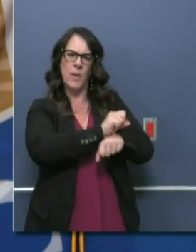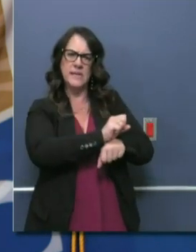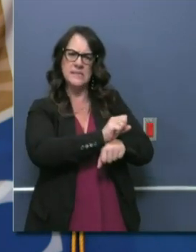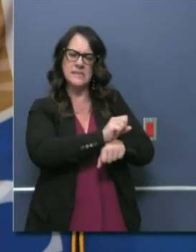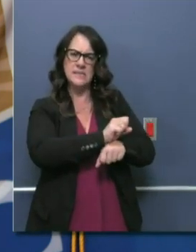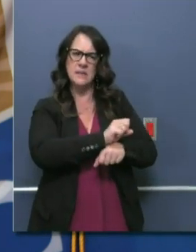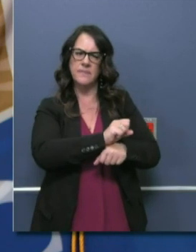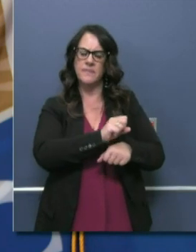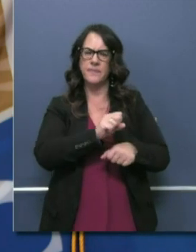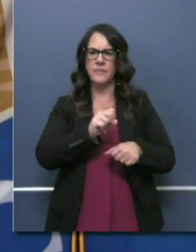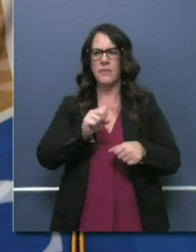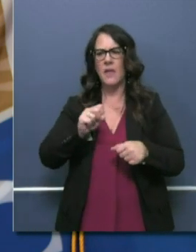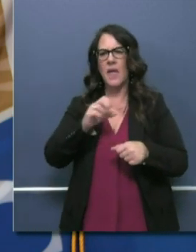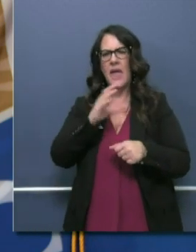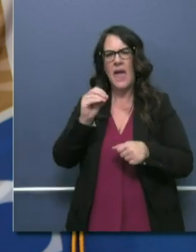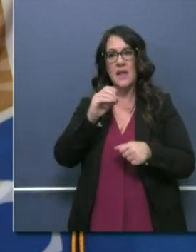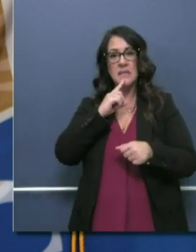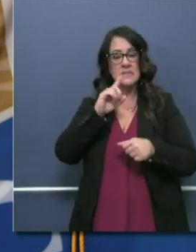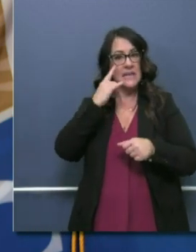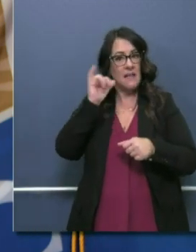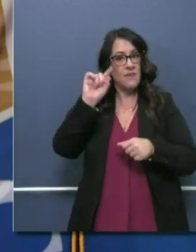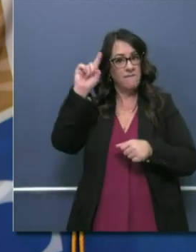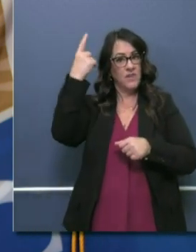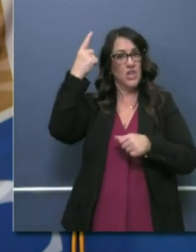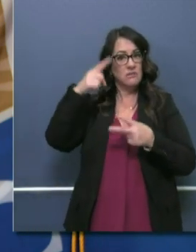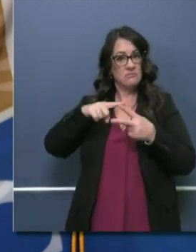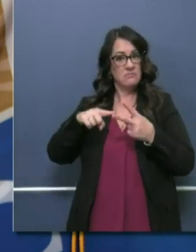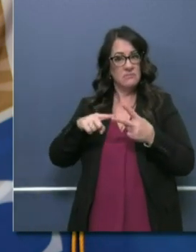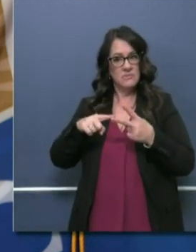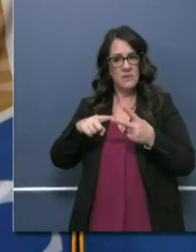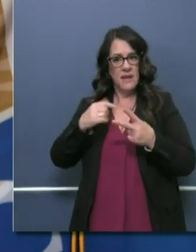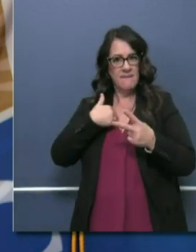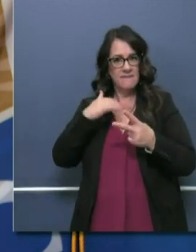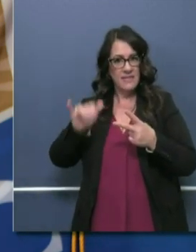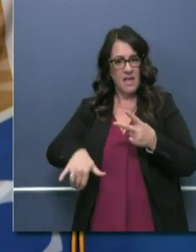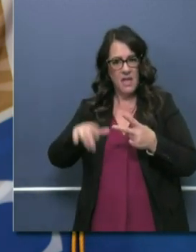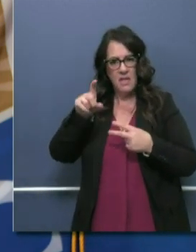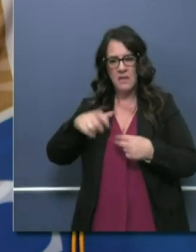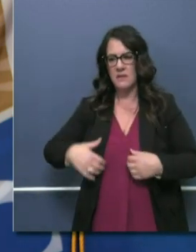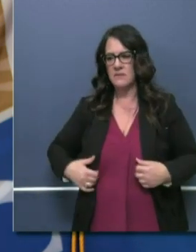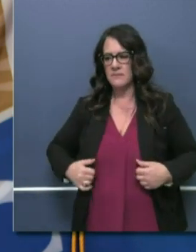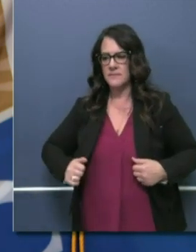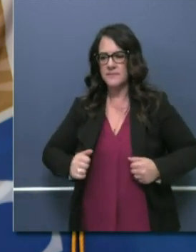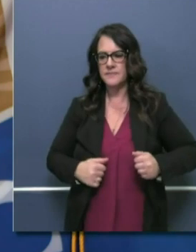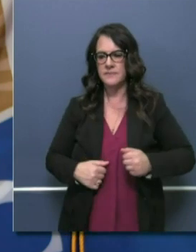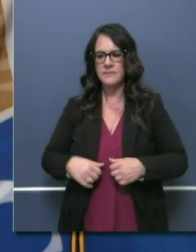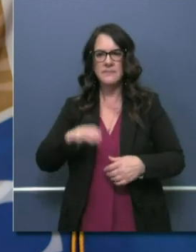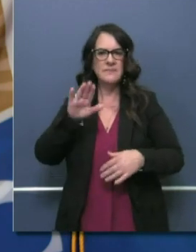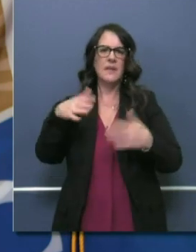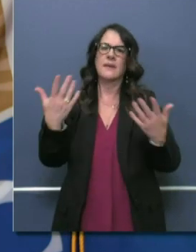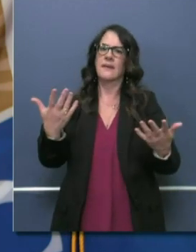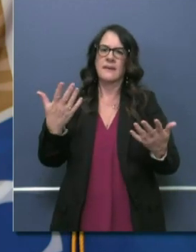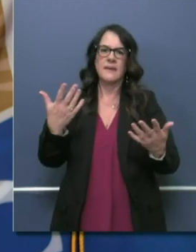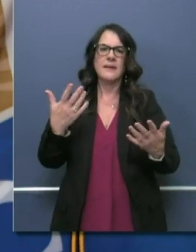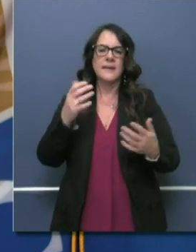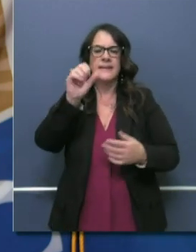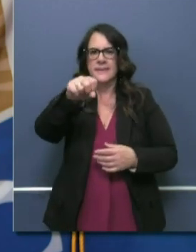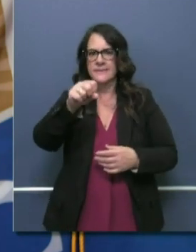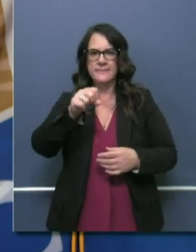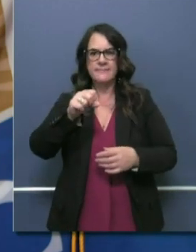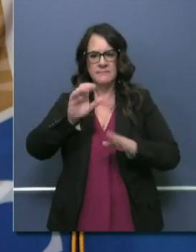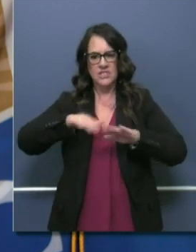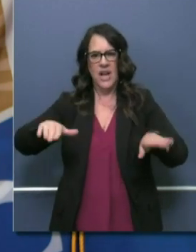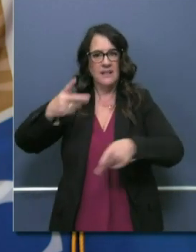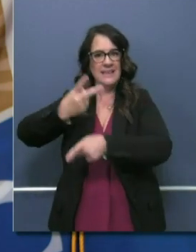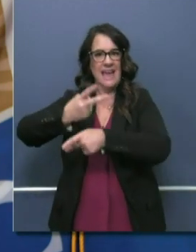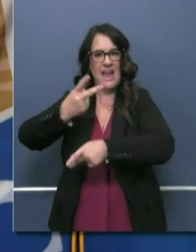you can answer those questions, I'd appreciate that, sir. Yeah, as it relates to child care, as you may be aware, child care has been afforded throughout